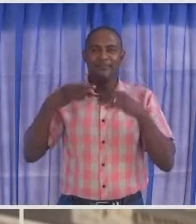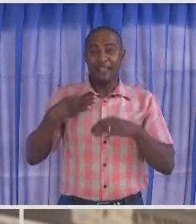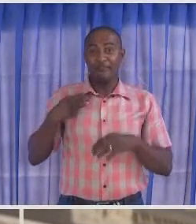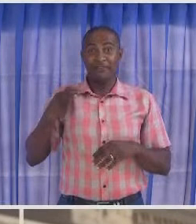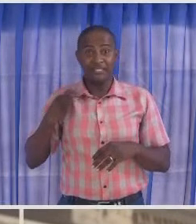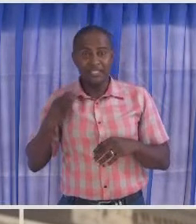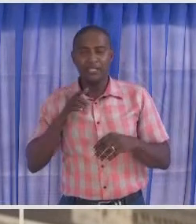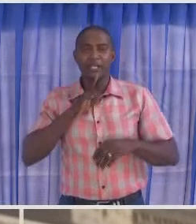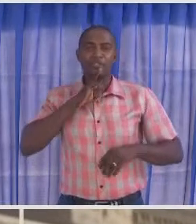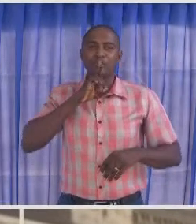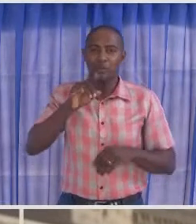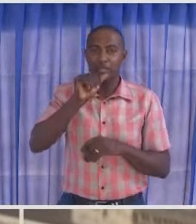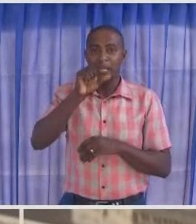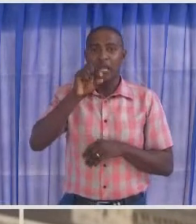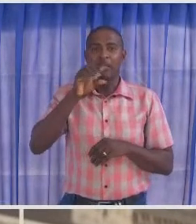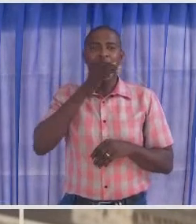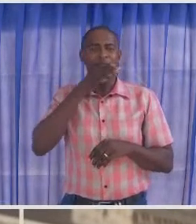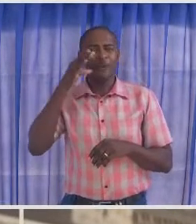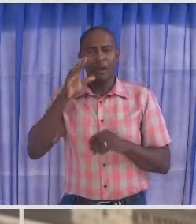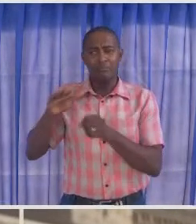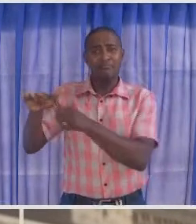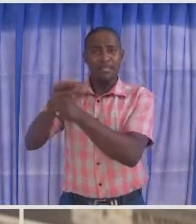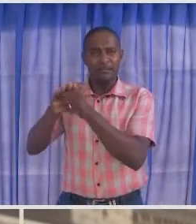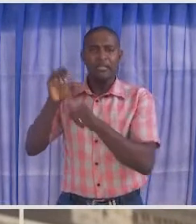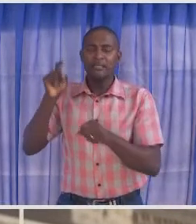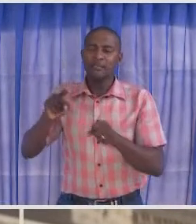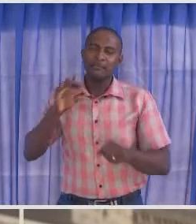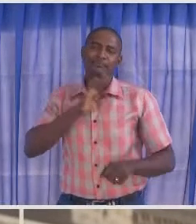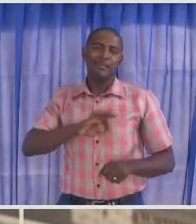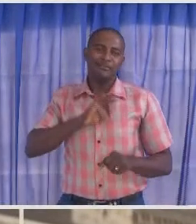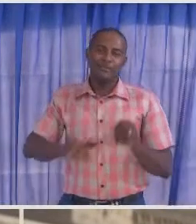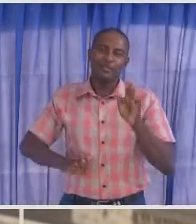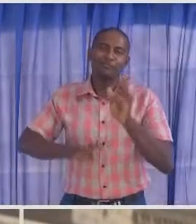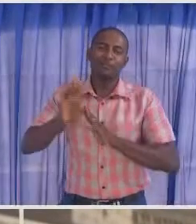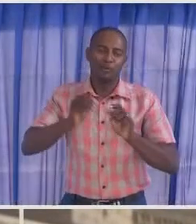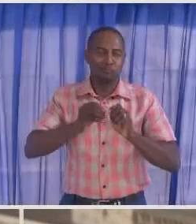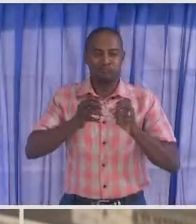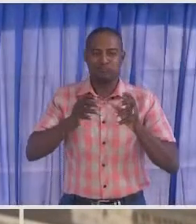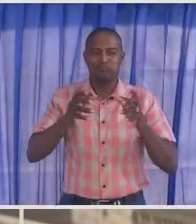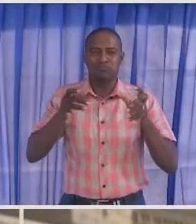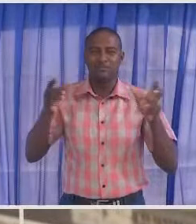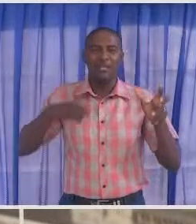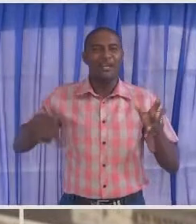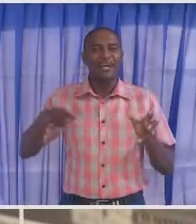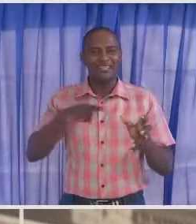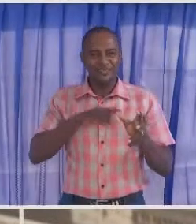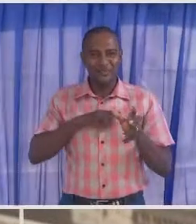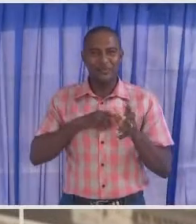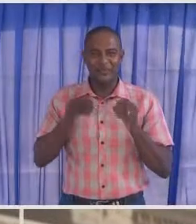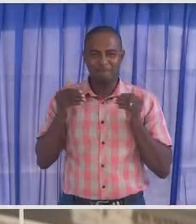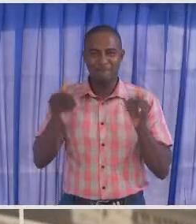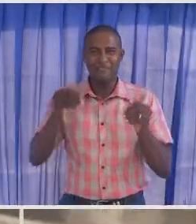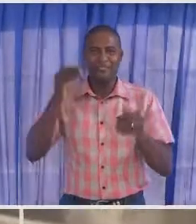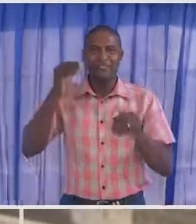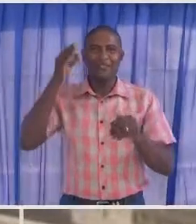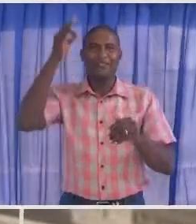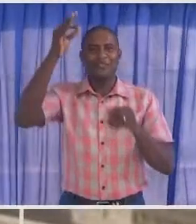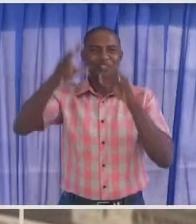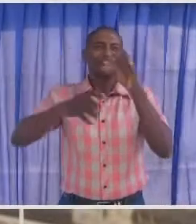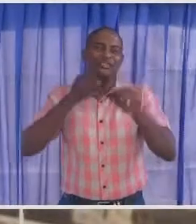ensuring that our agricultural sectors can benefit and grow tremendously, as we proceed in the future years.